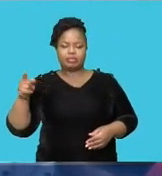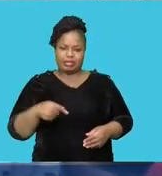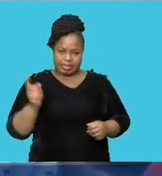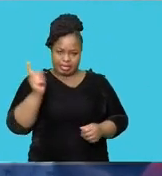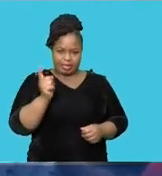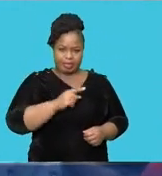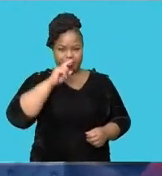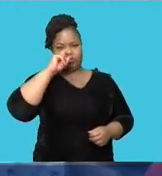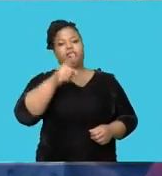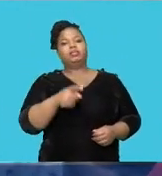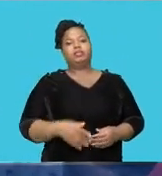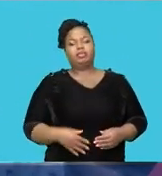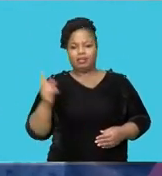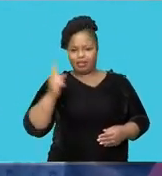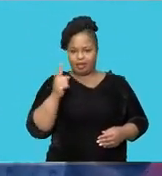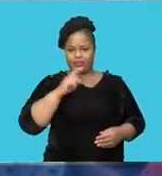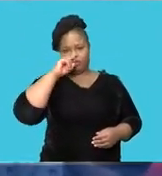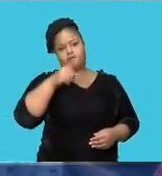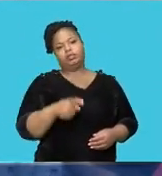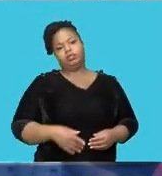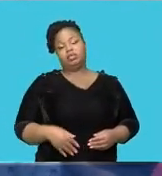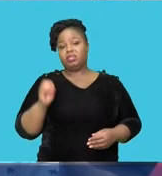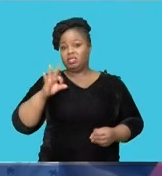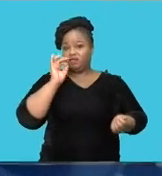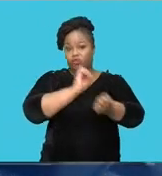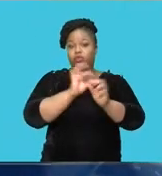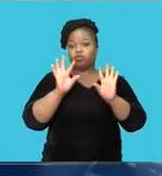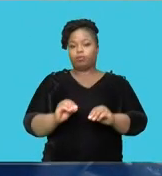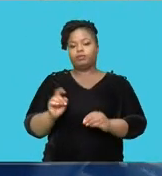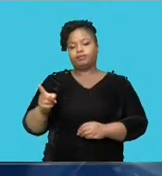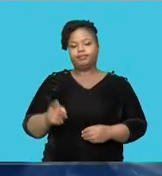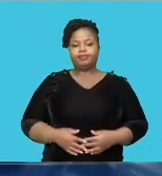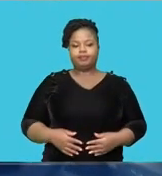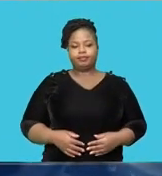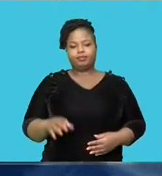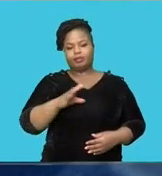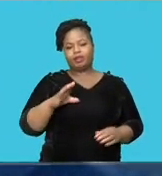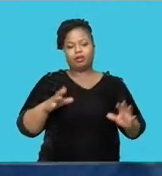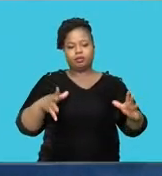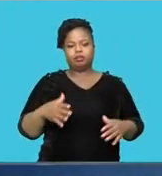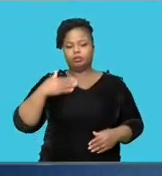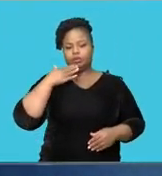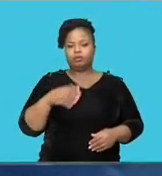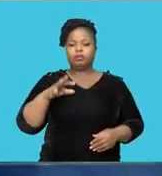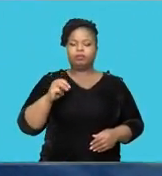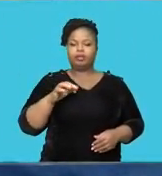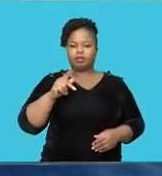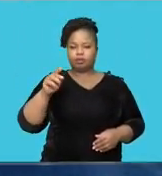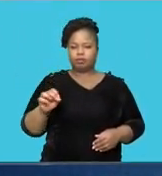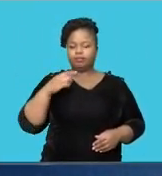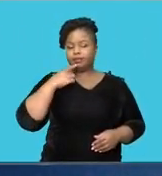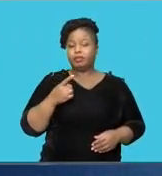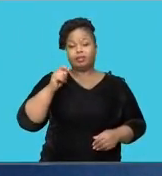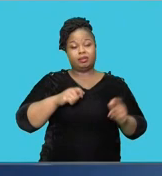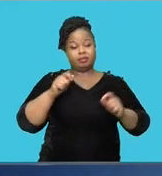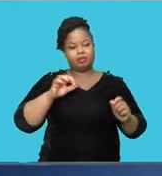Sandton. They are coming to Sandhurst if we do not arrest this thing. Kansela ya sebaka e leng Masindi Mbengwa o bolela ha maphelo